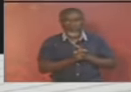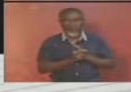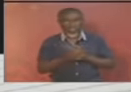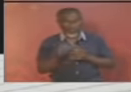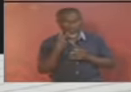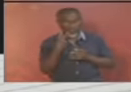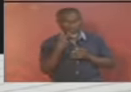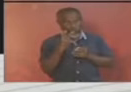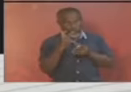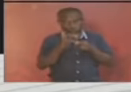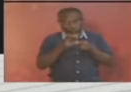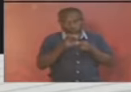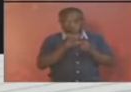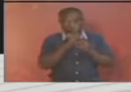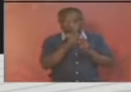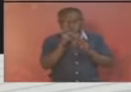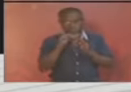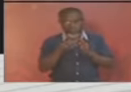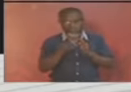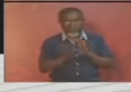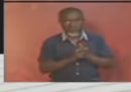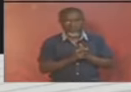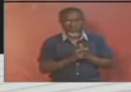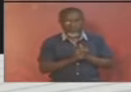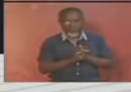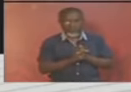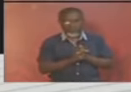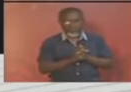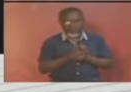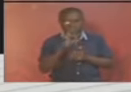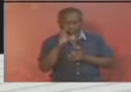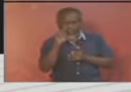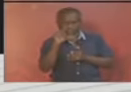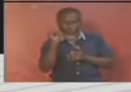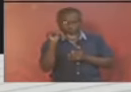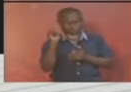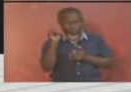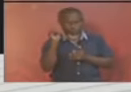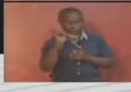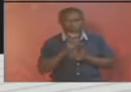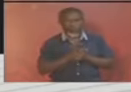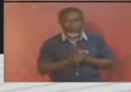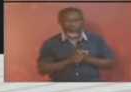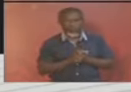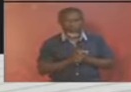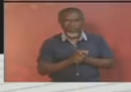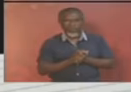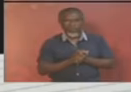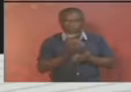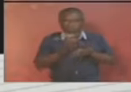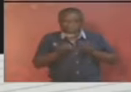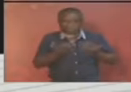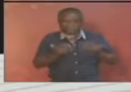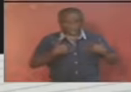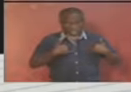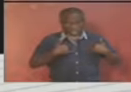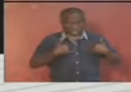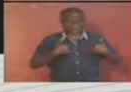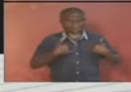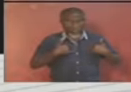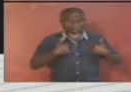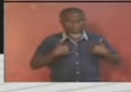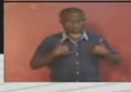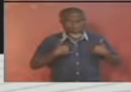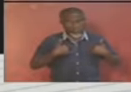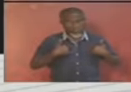brief, quick questions for Dr. Parasaram. May have an element of, of a policy,